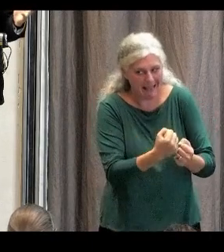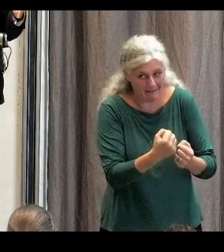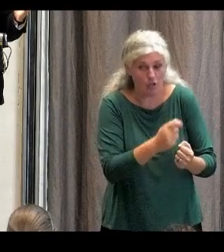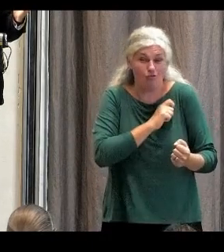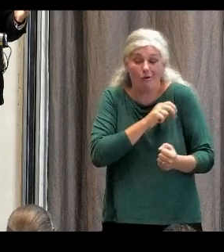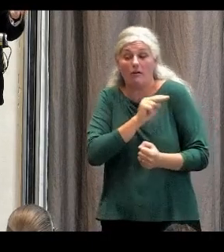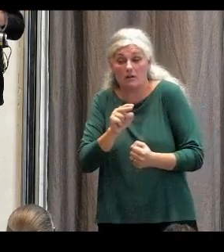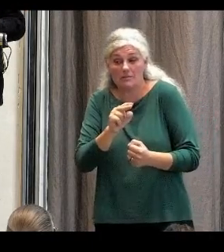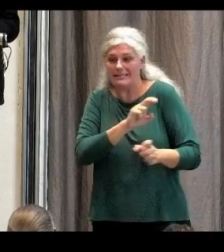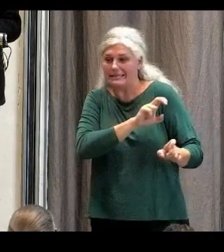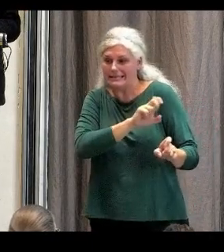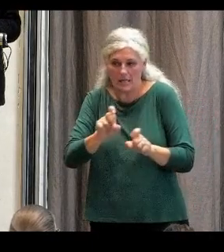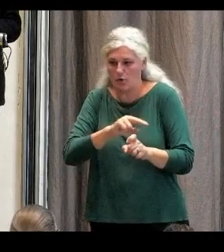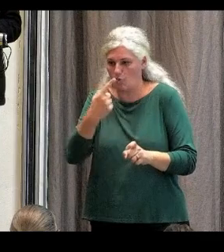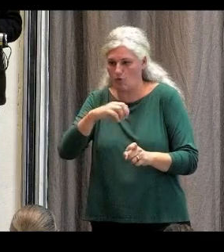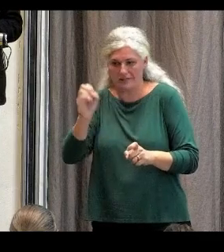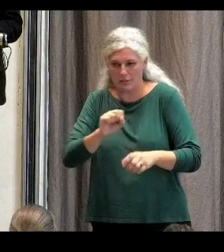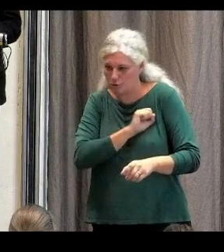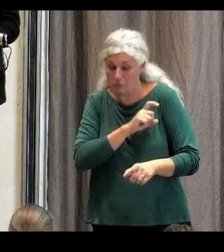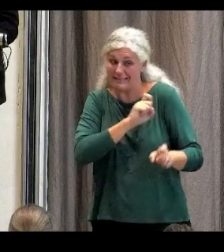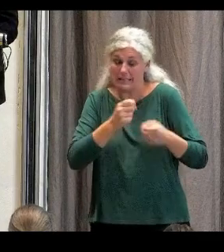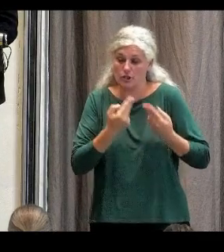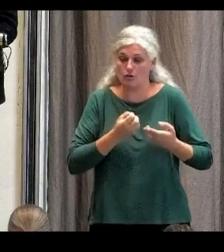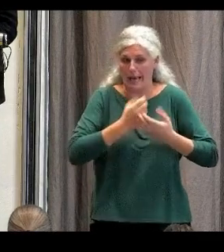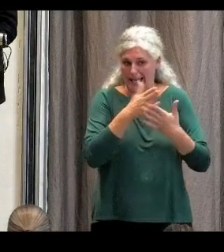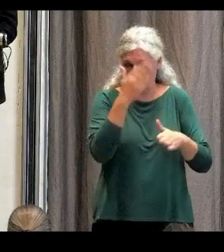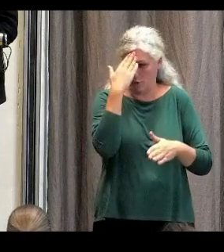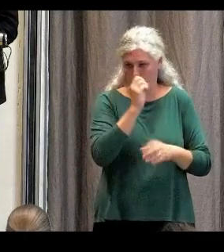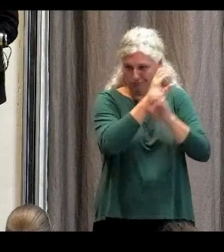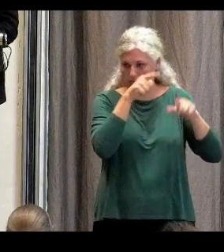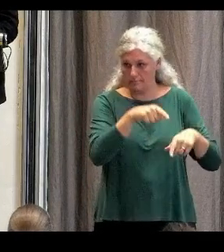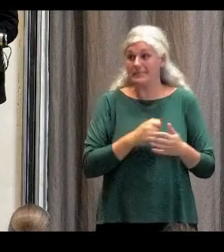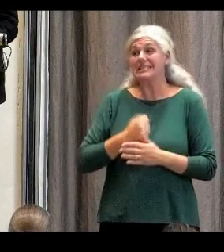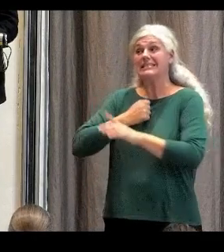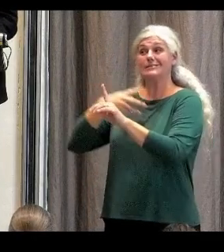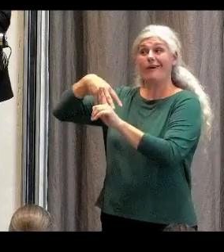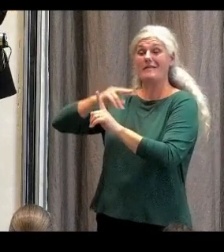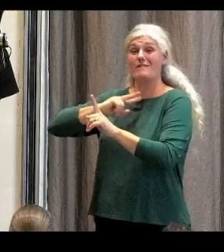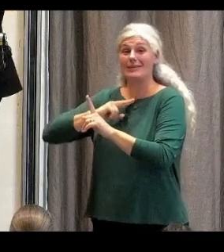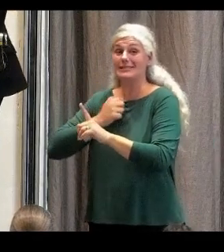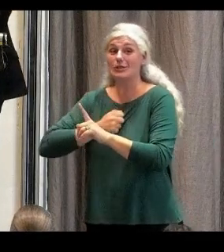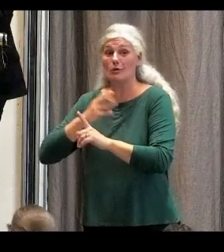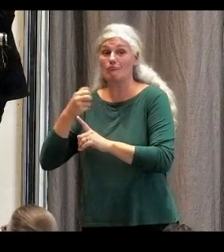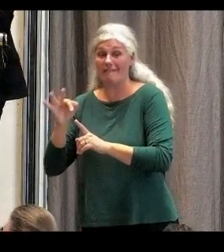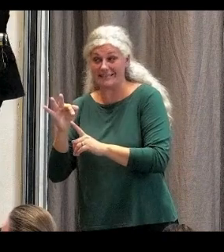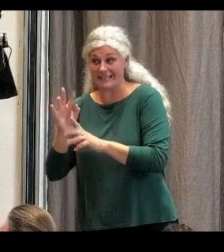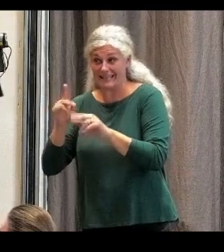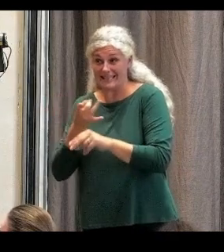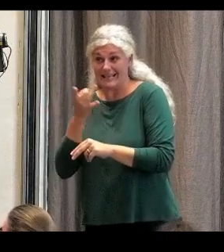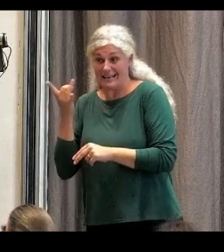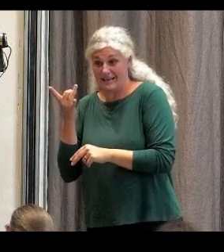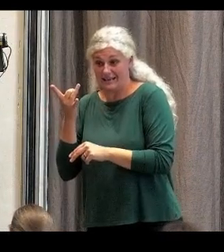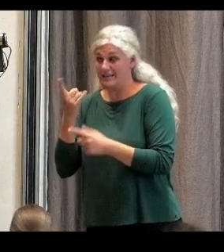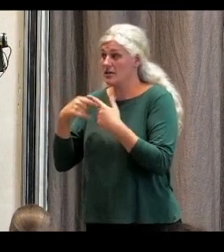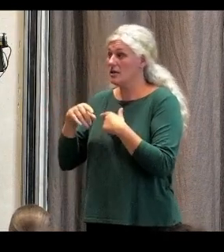true, but you need to know about it. Sorry, Professor, could I just ask you, with